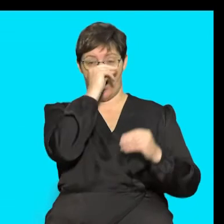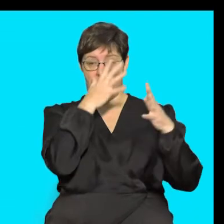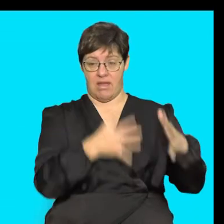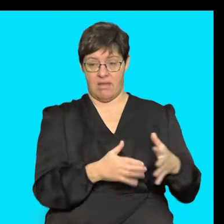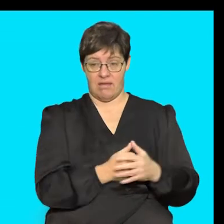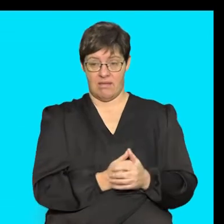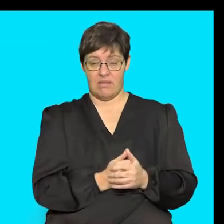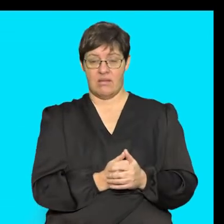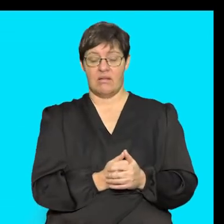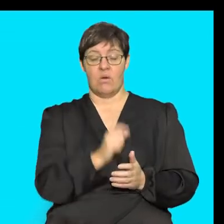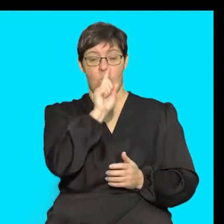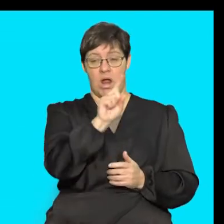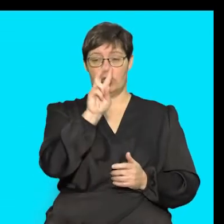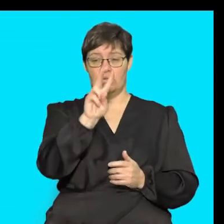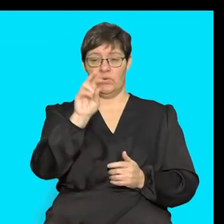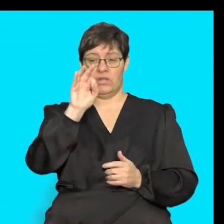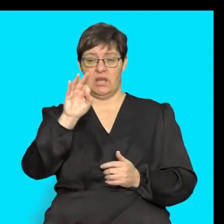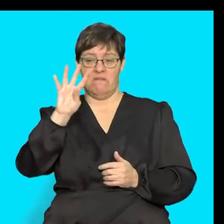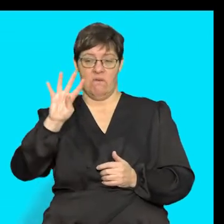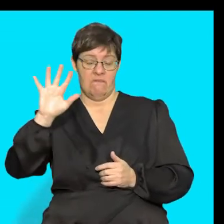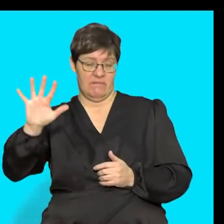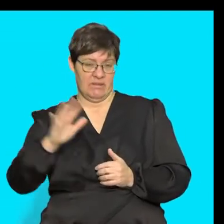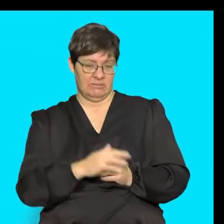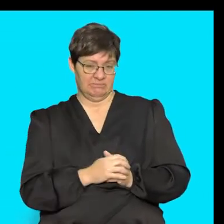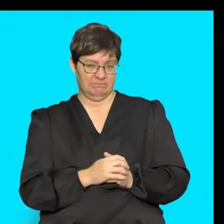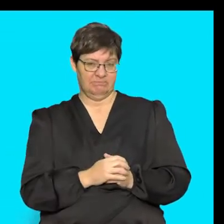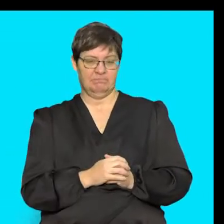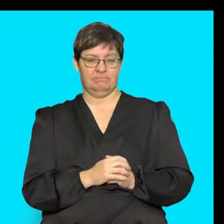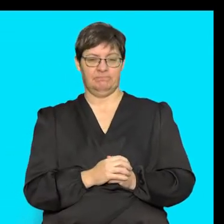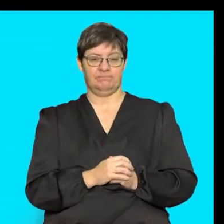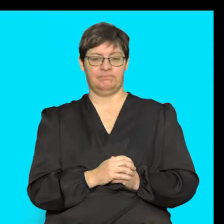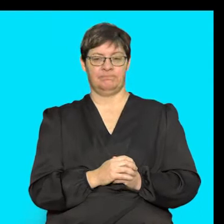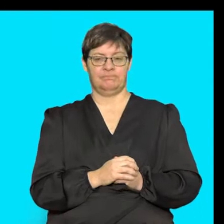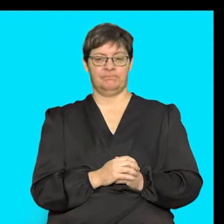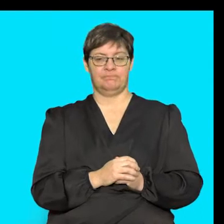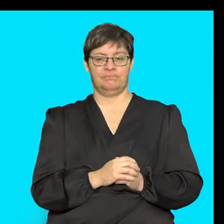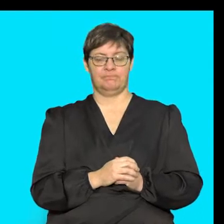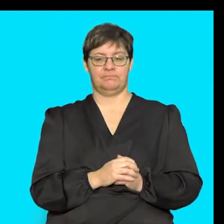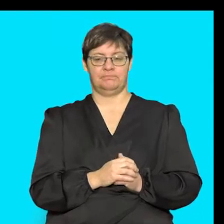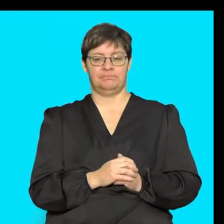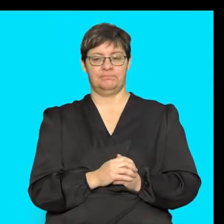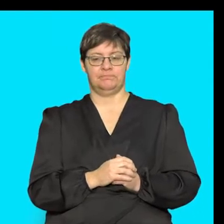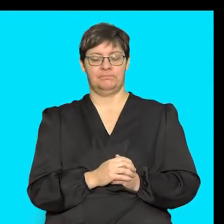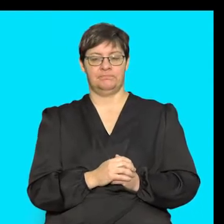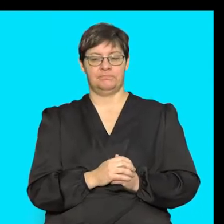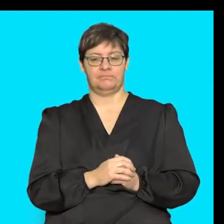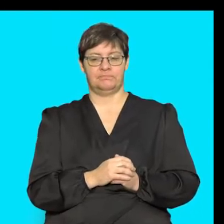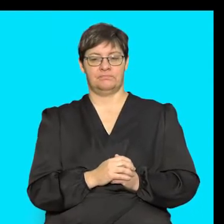learner, okay? So we have learner 1, so we have a learner. So there's the learner